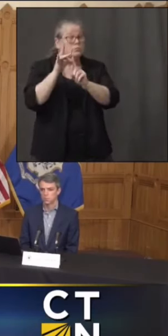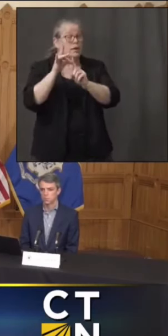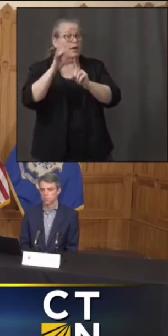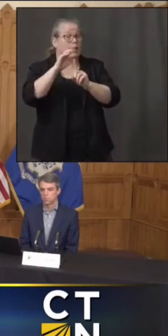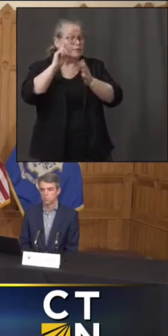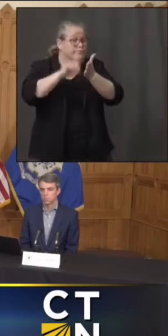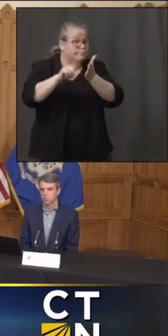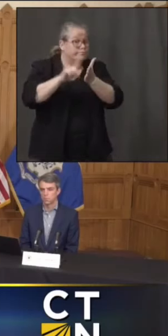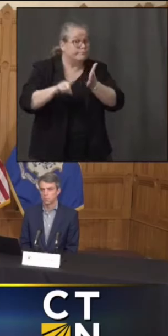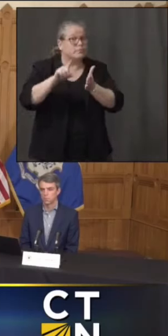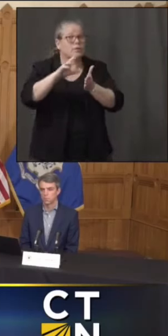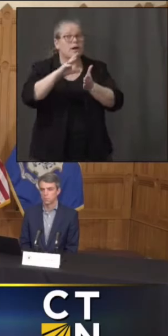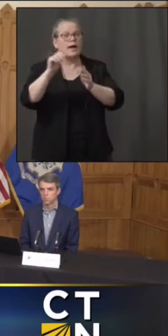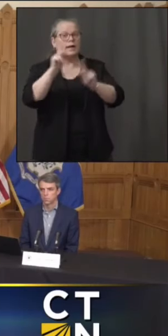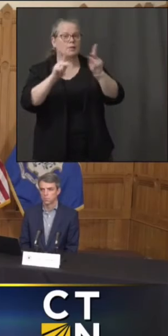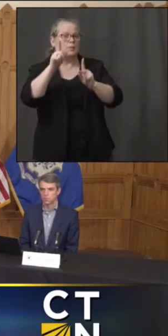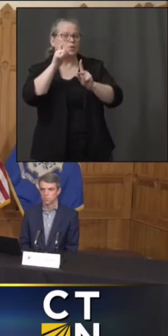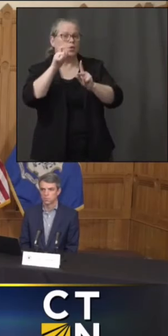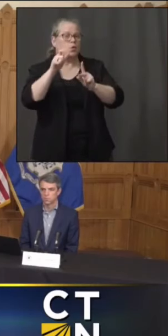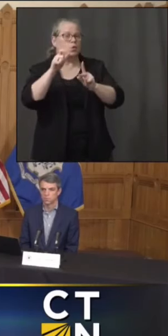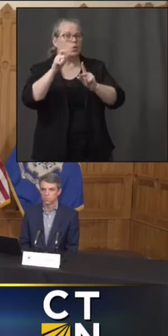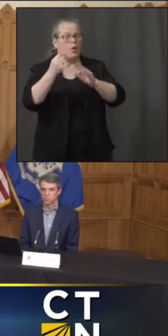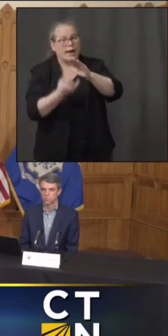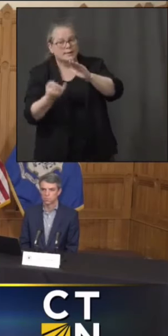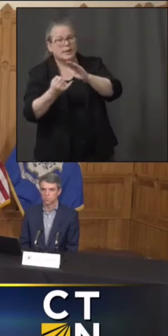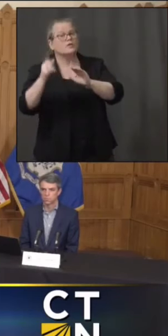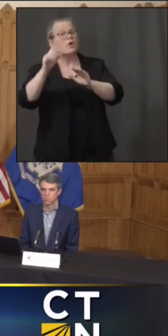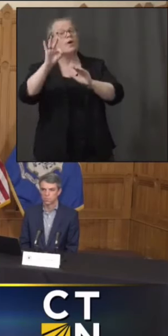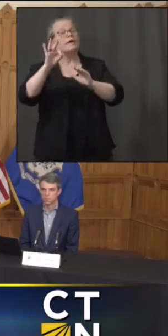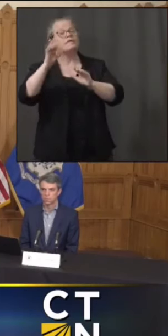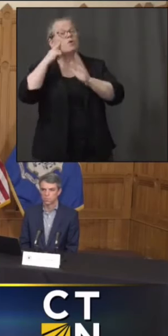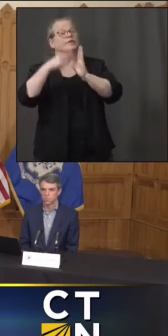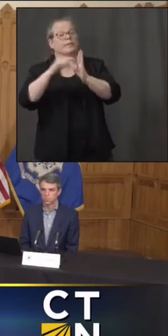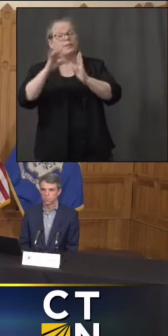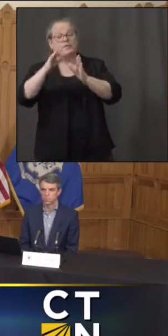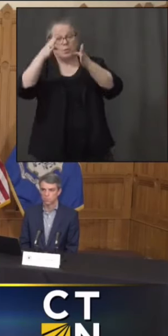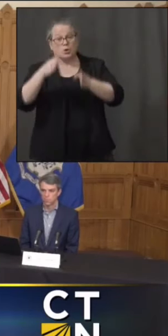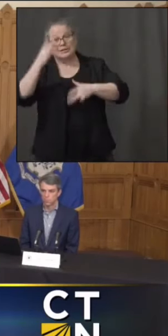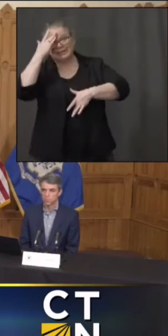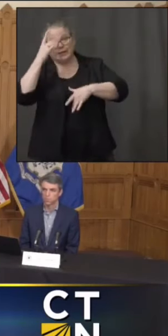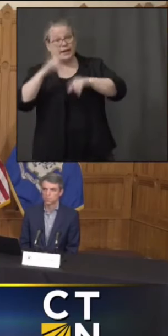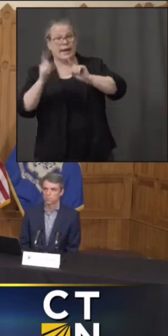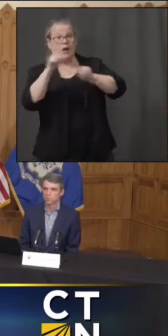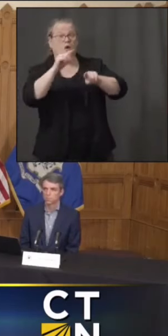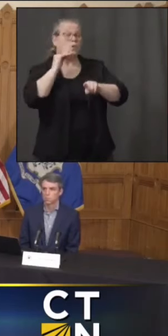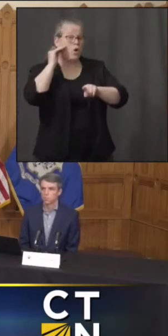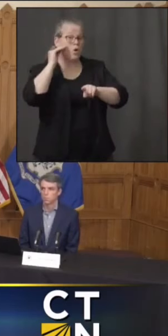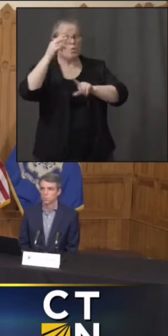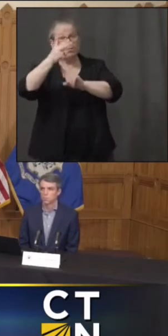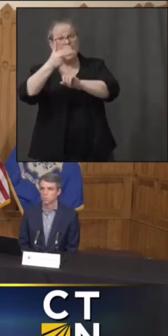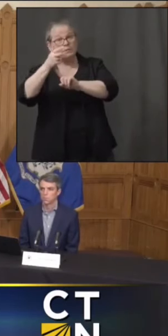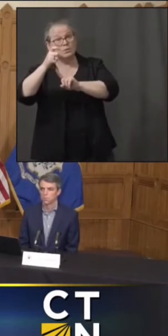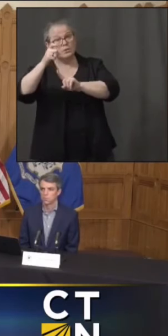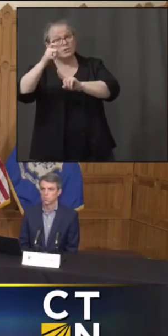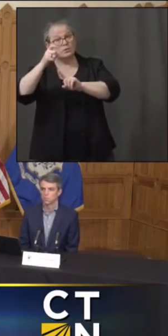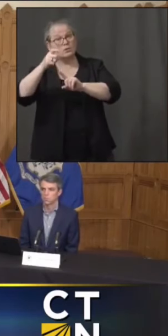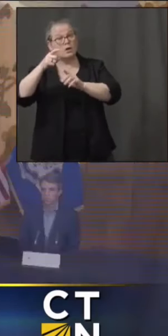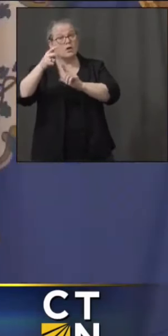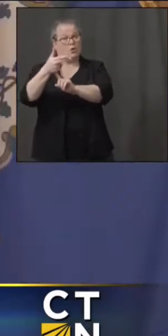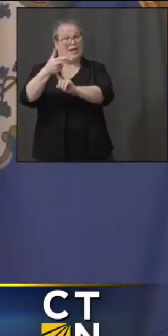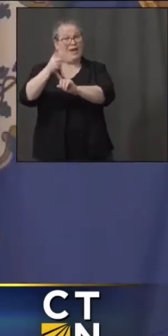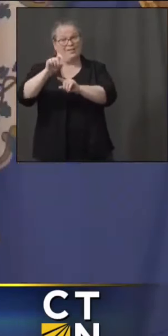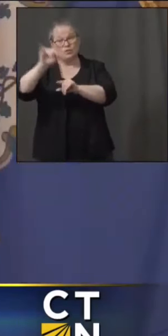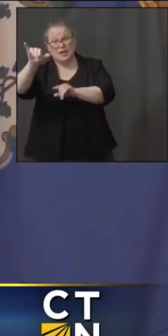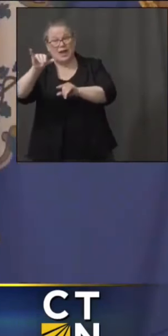like money for hotel stays or compensation for lost wages? The federal government has actually been pretty good